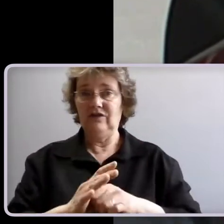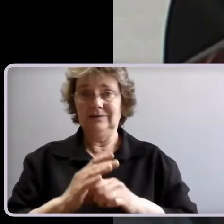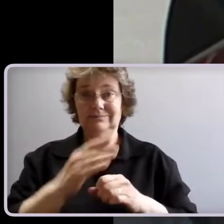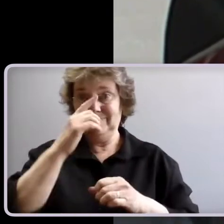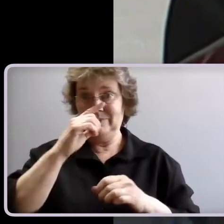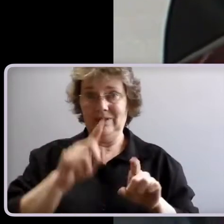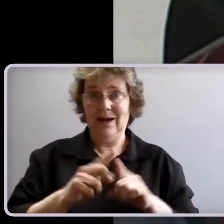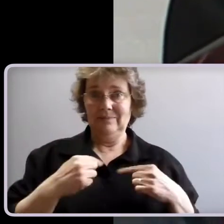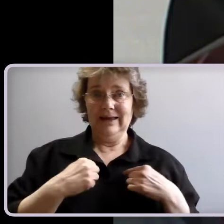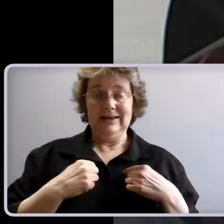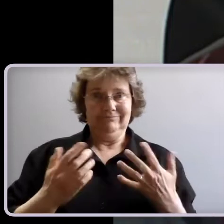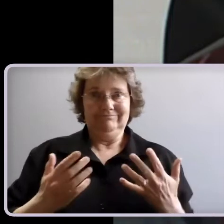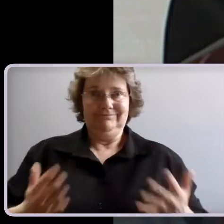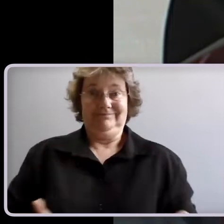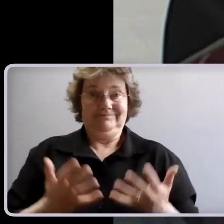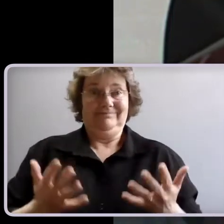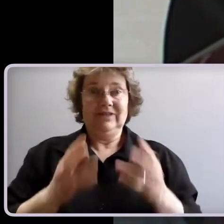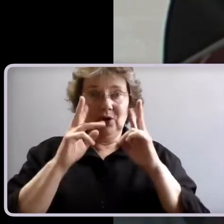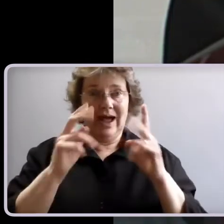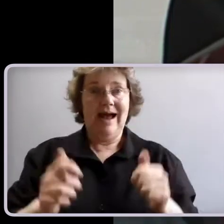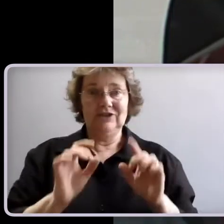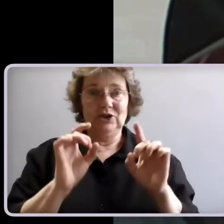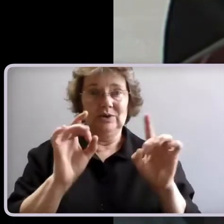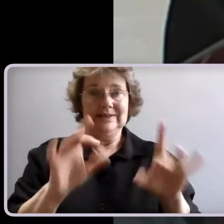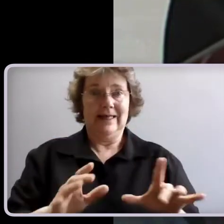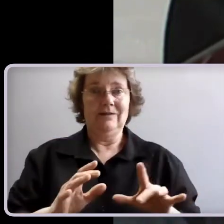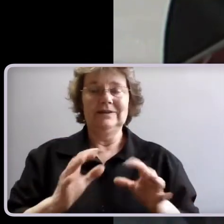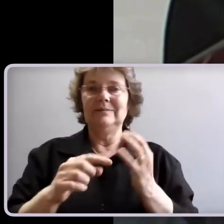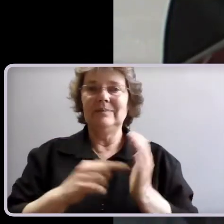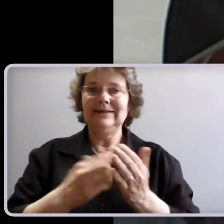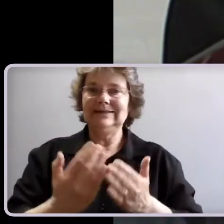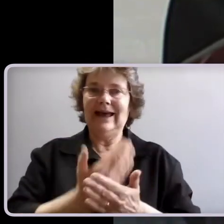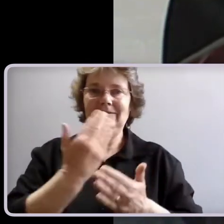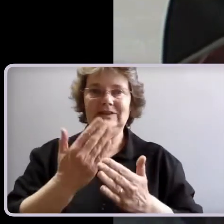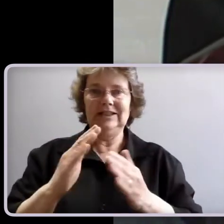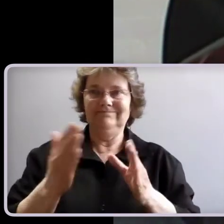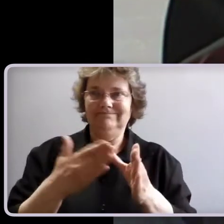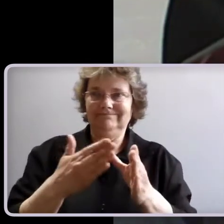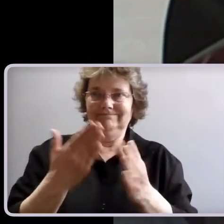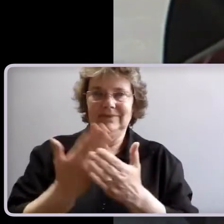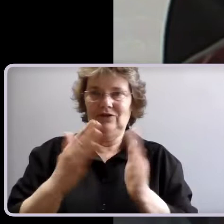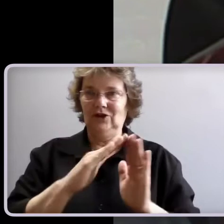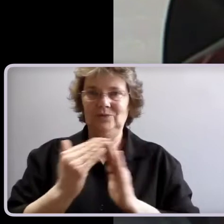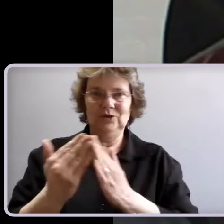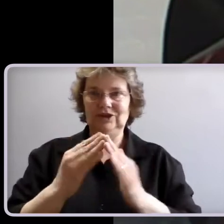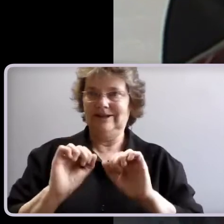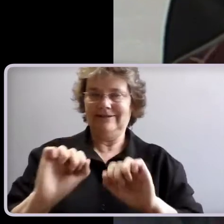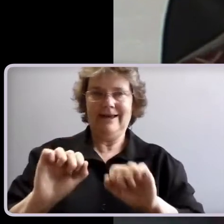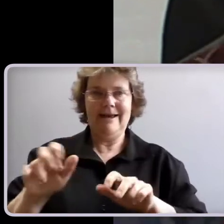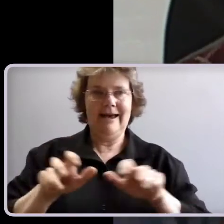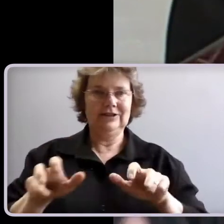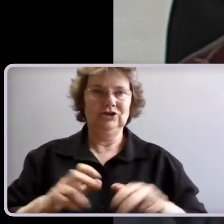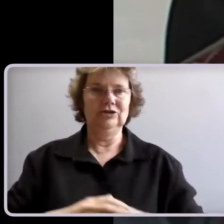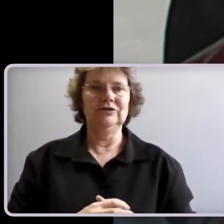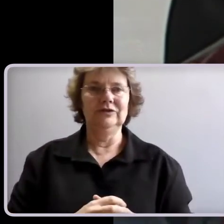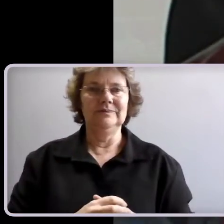after ourselves, but our safety depends on the actions of the community. So we're here to talk about what does